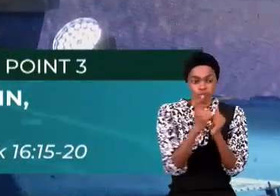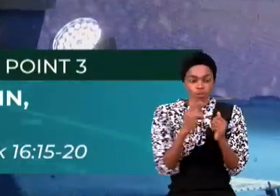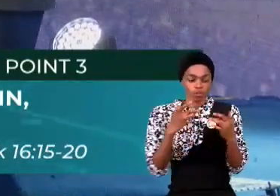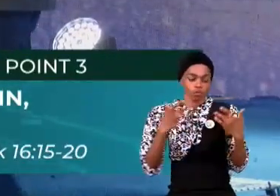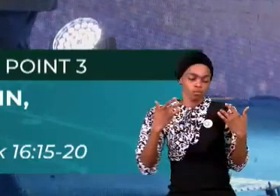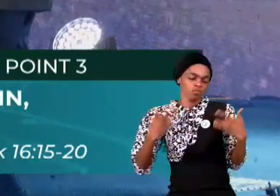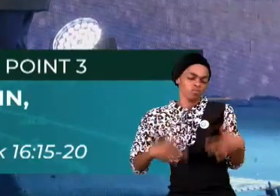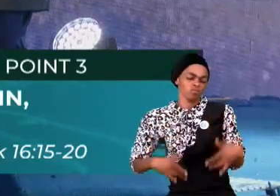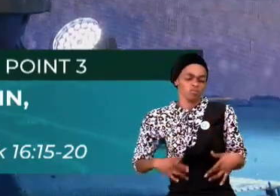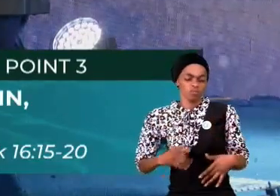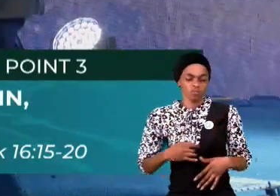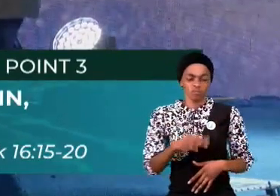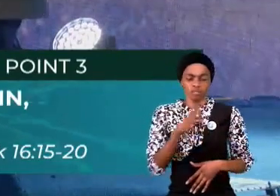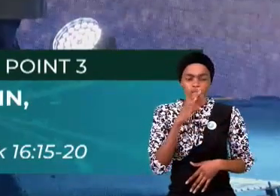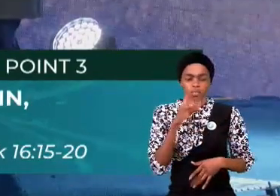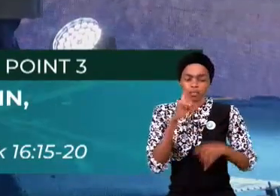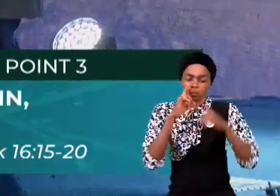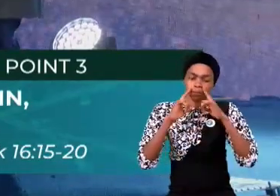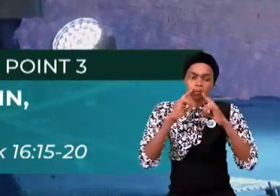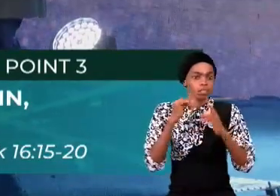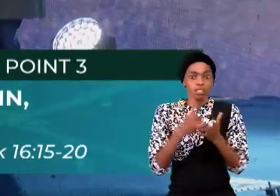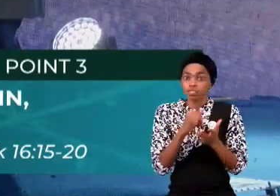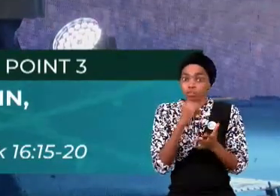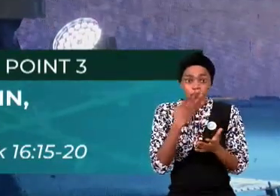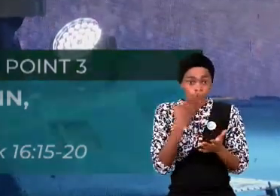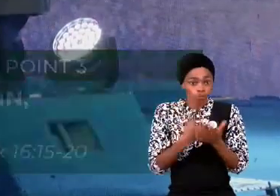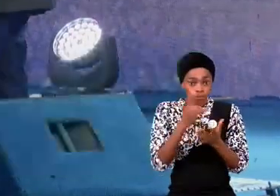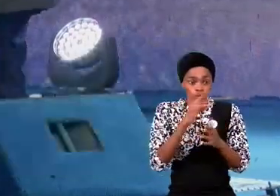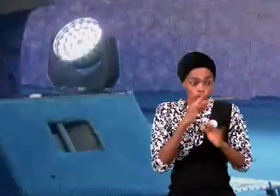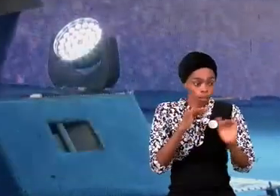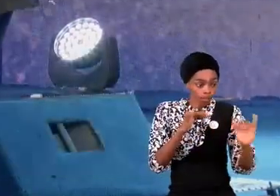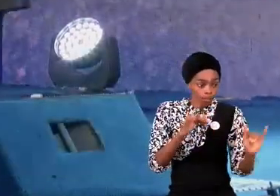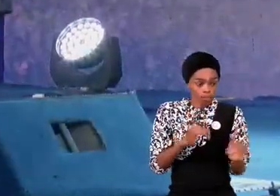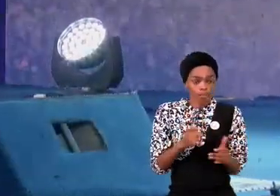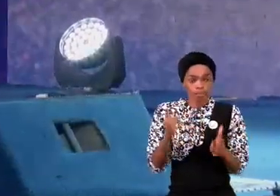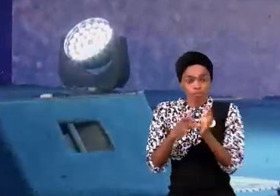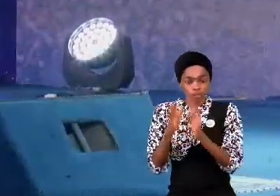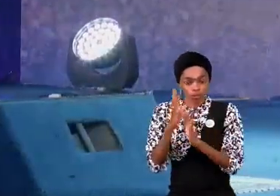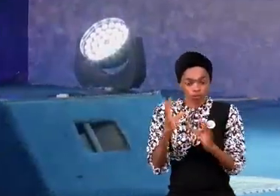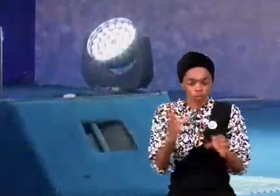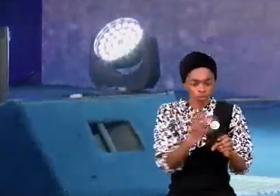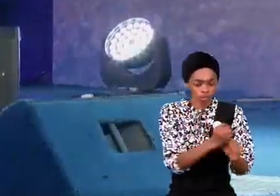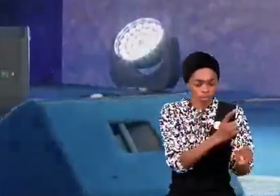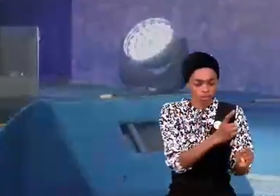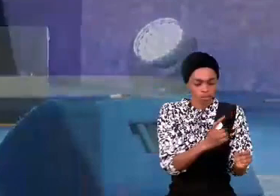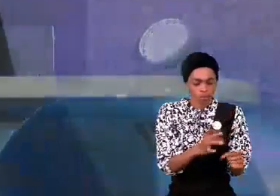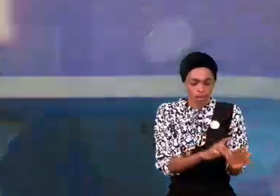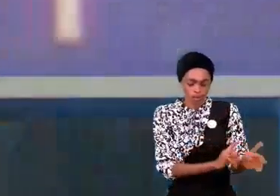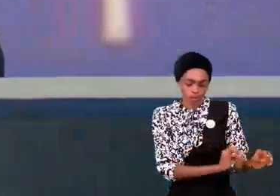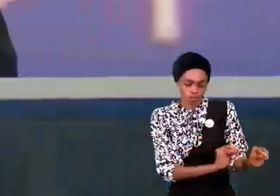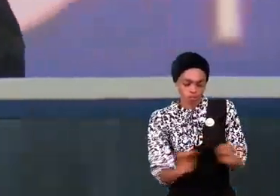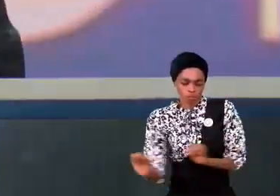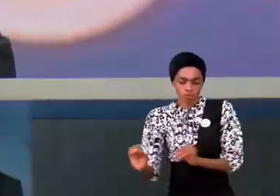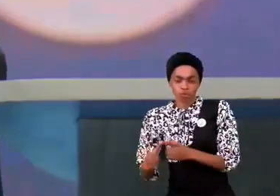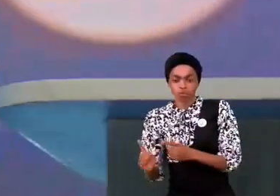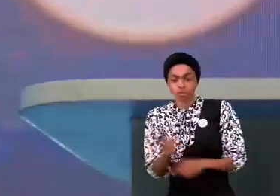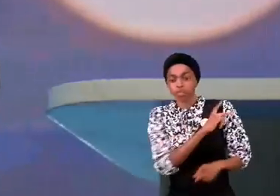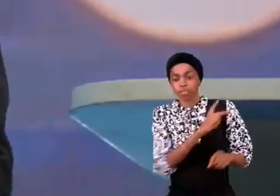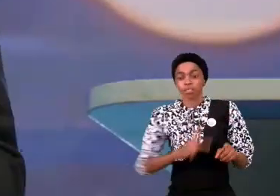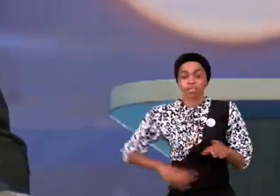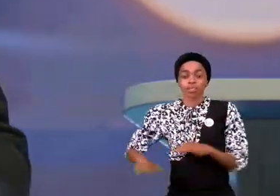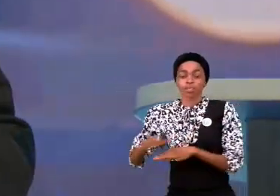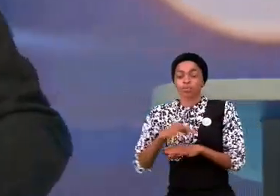up. He will translate you to the kingdom of his dear son. That place where you're in prison with guilt